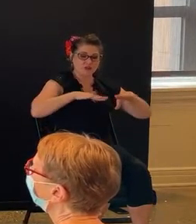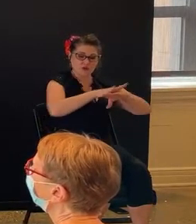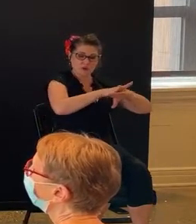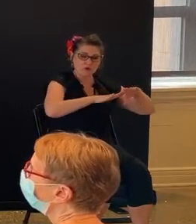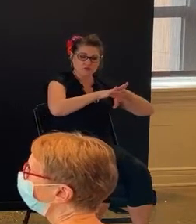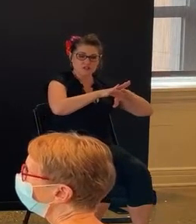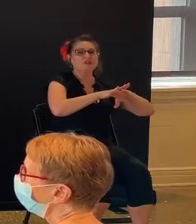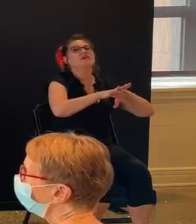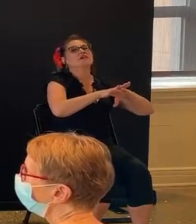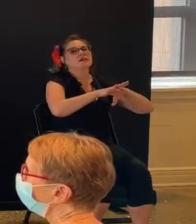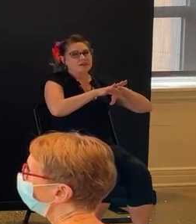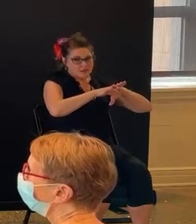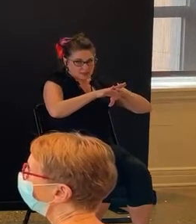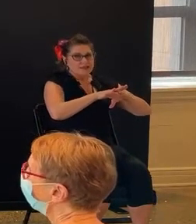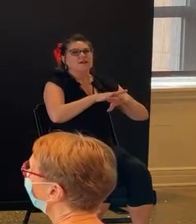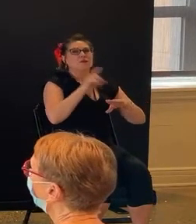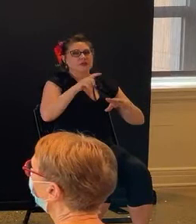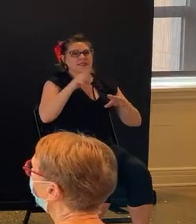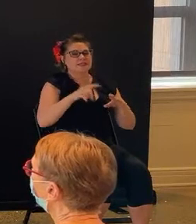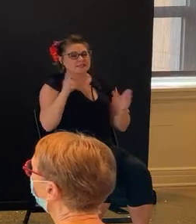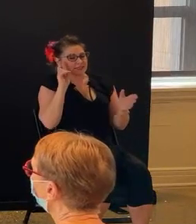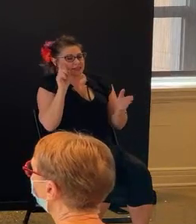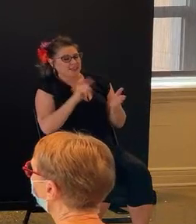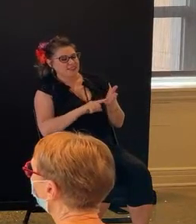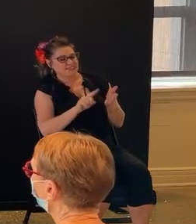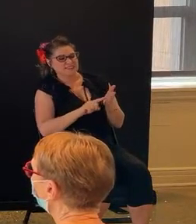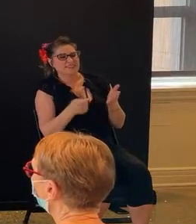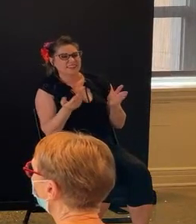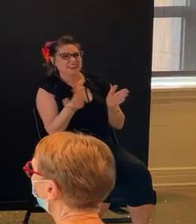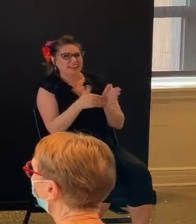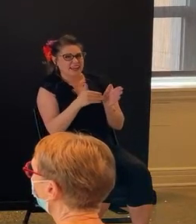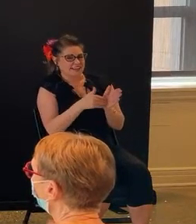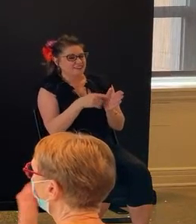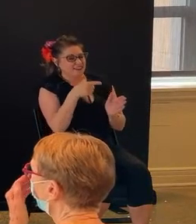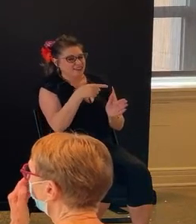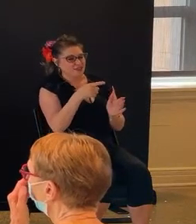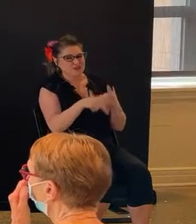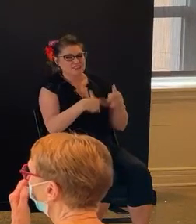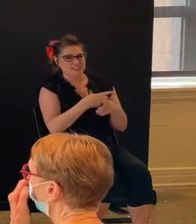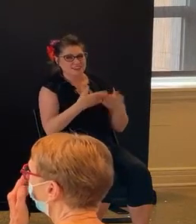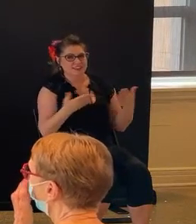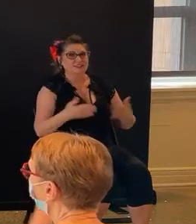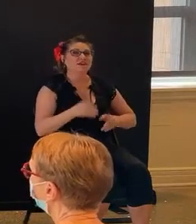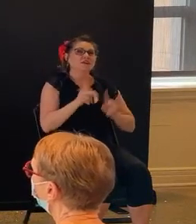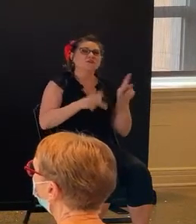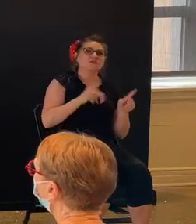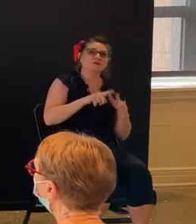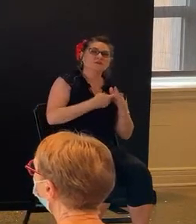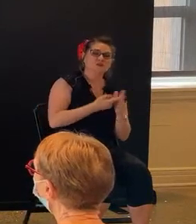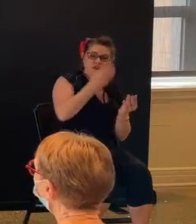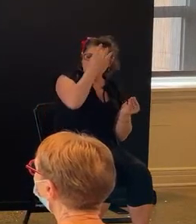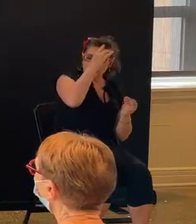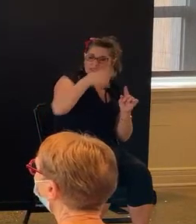a reexamination of the seismic risk. And so people started thinking